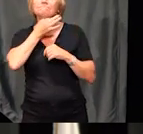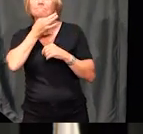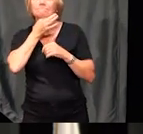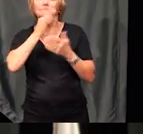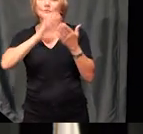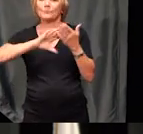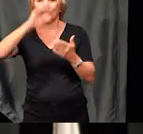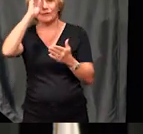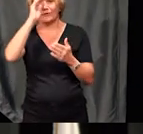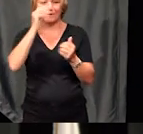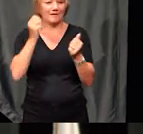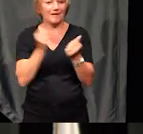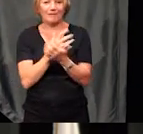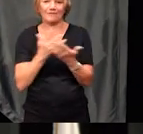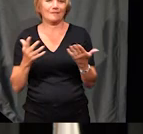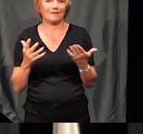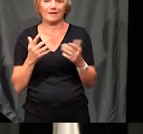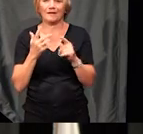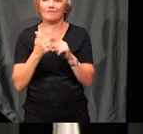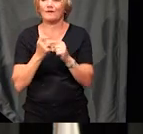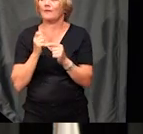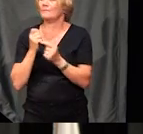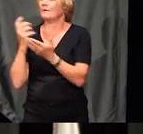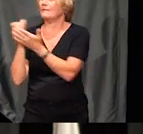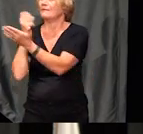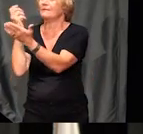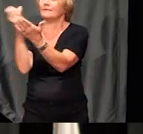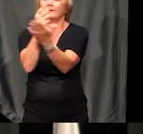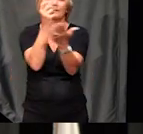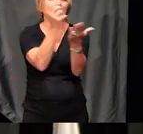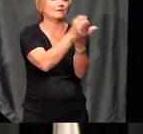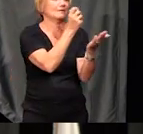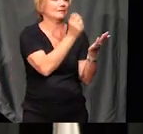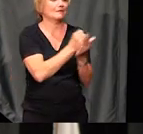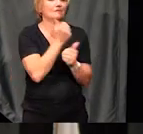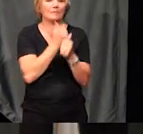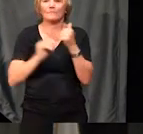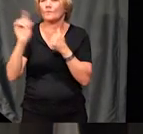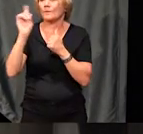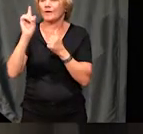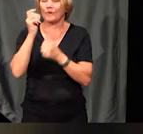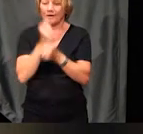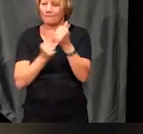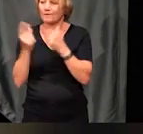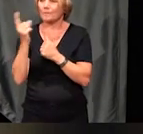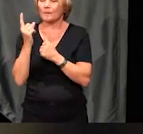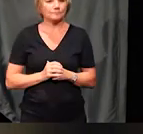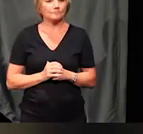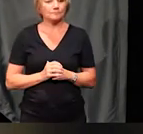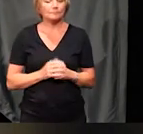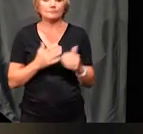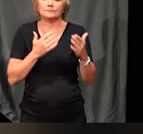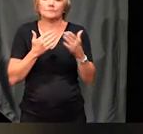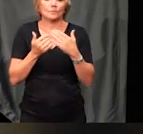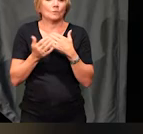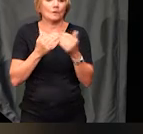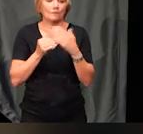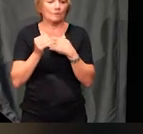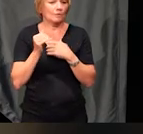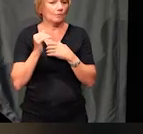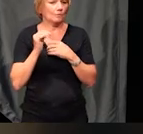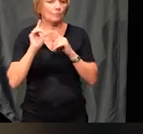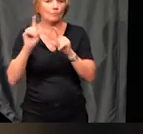learn everything from everywhere and from everyone. Wherever you go,